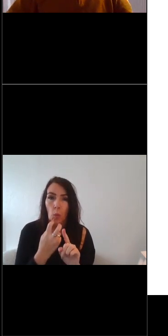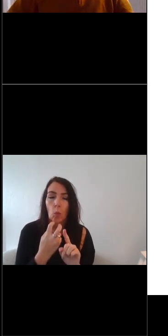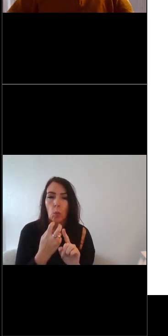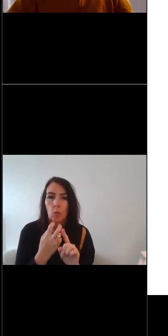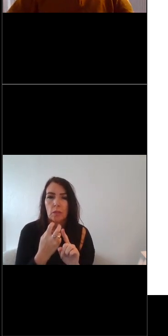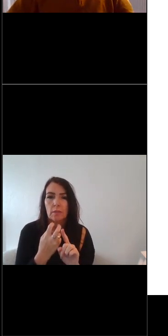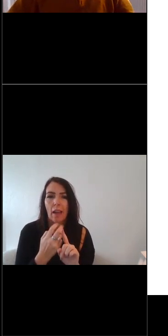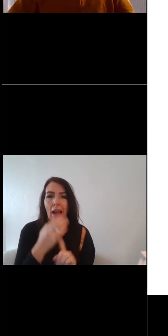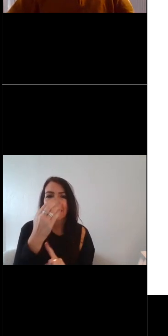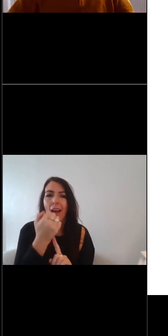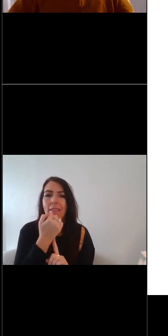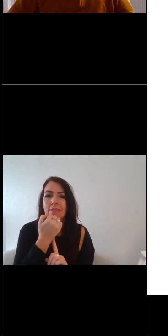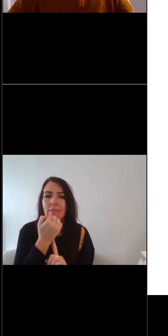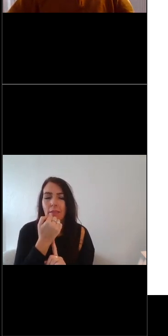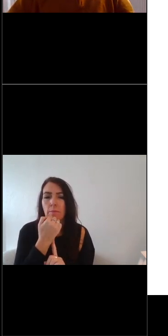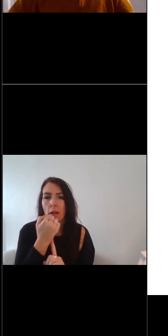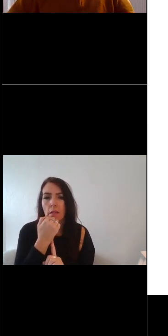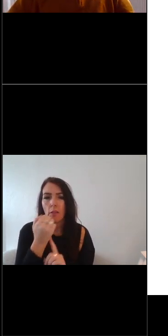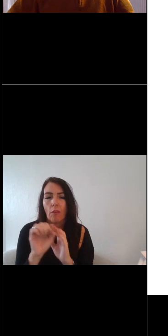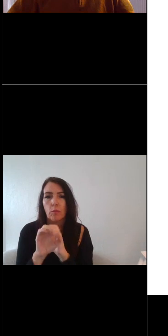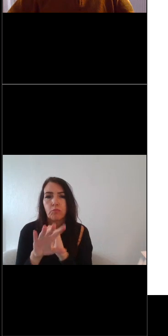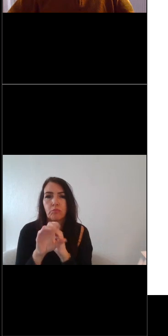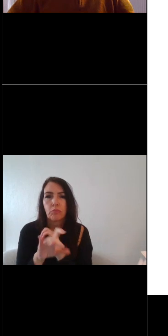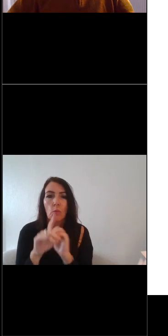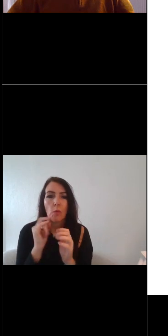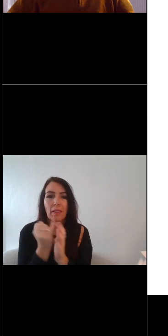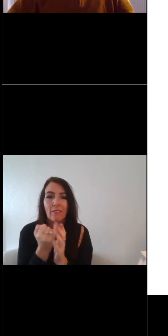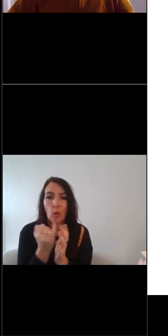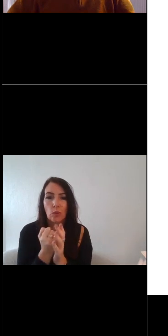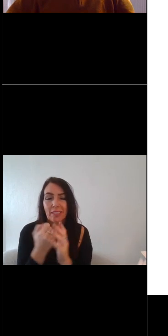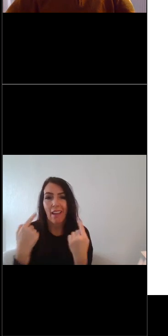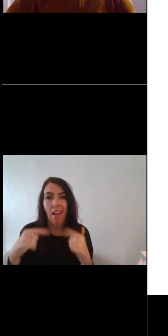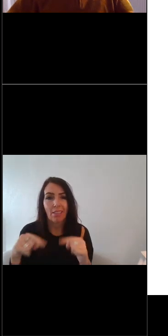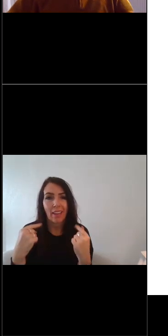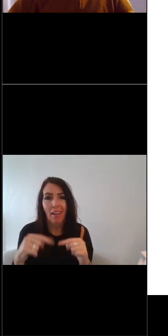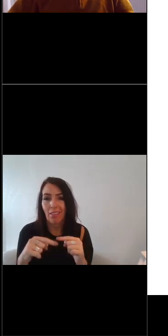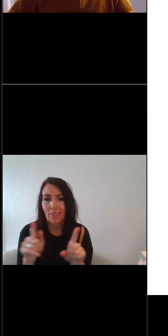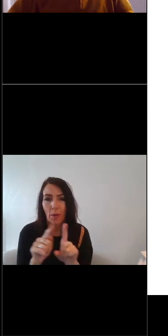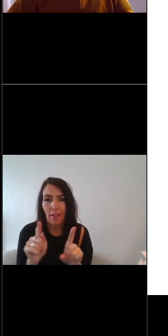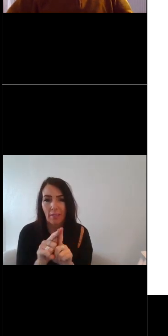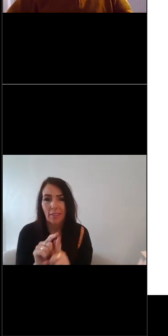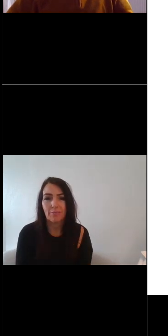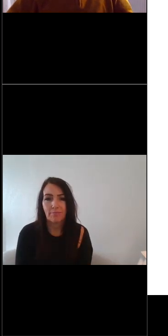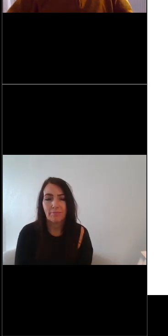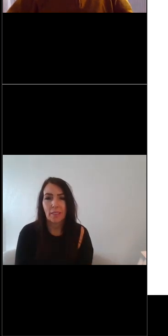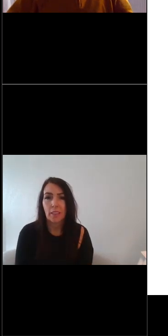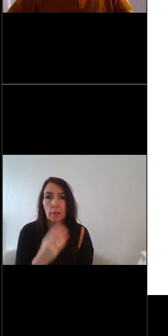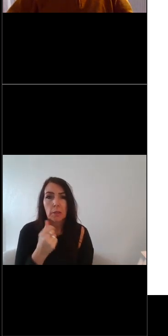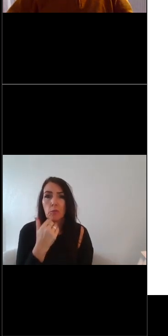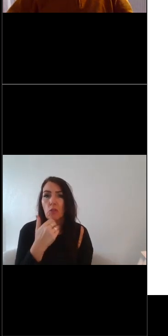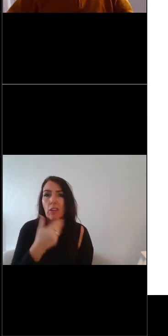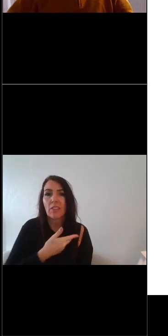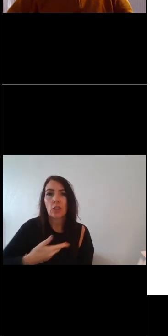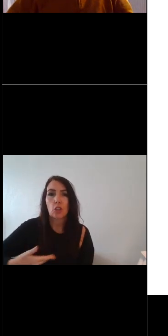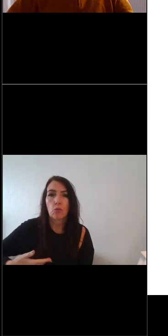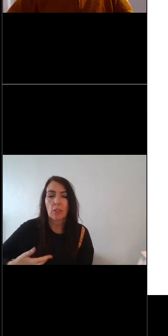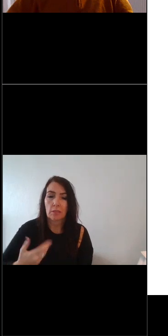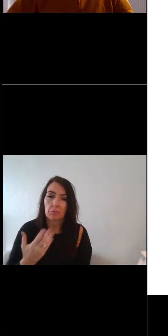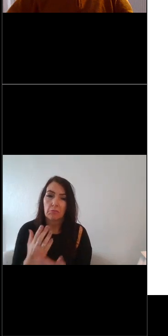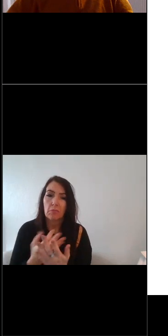There will be faulty and illegal vehicles as well by probability, and some will be underinsured. So there are risks